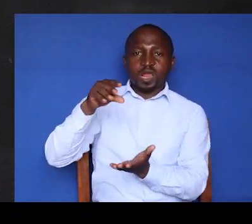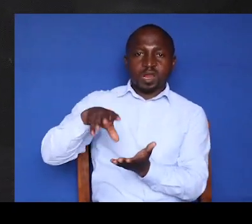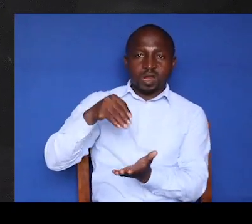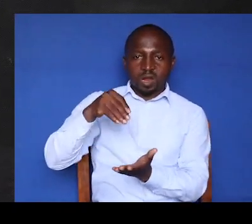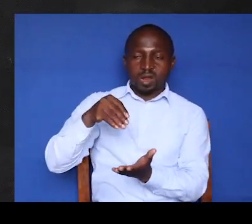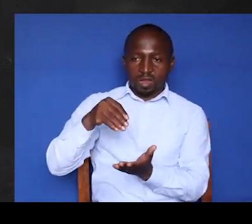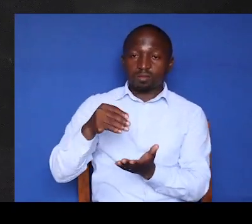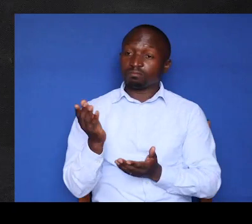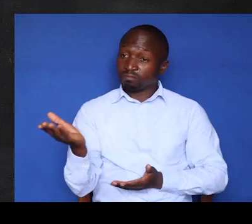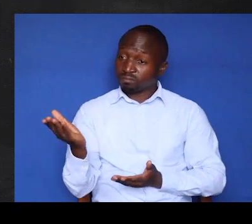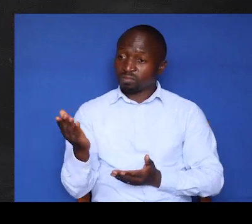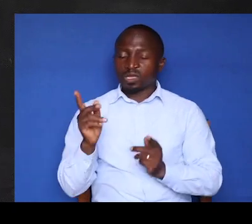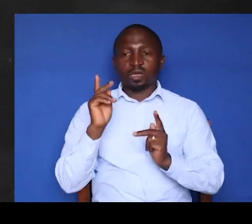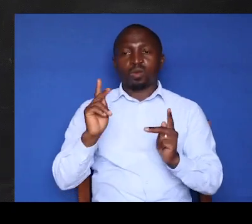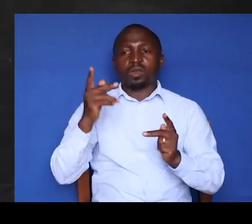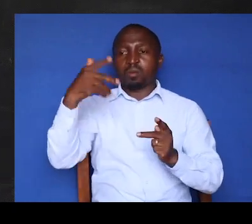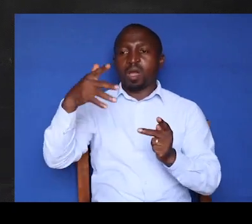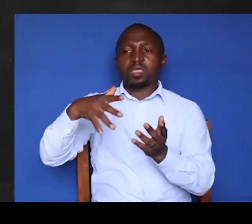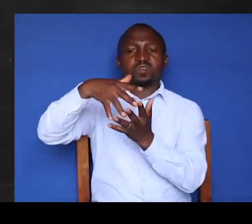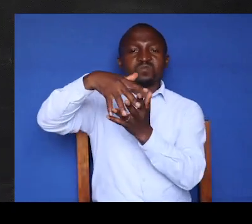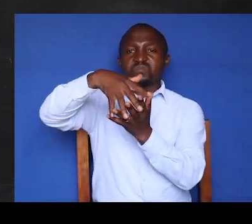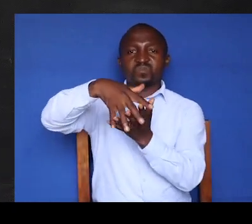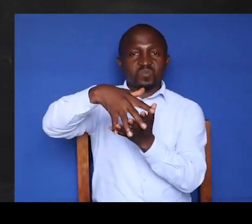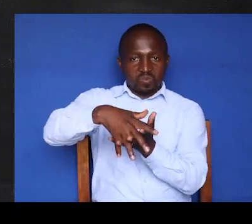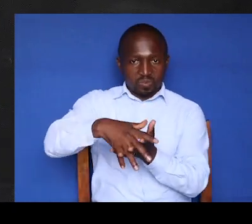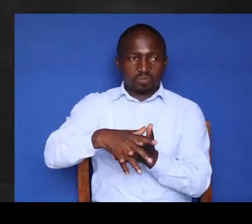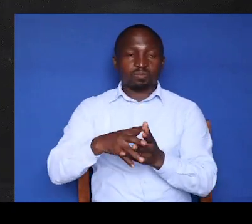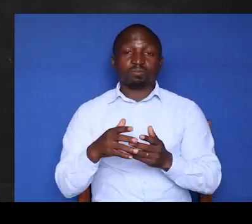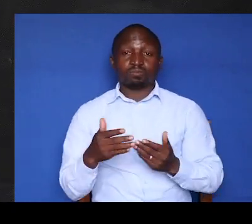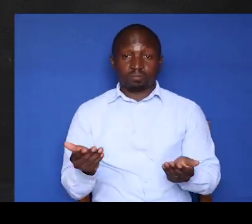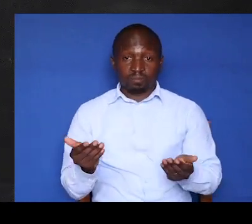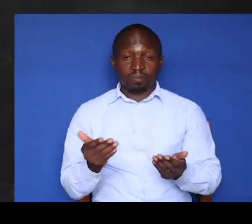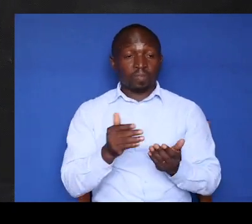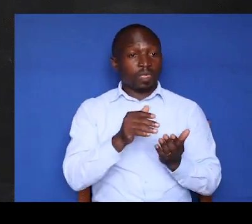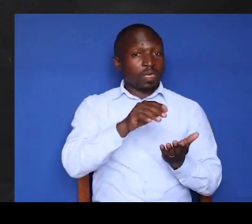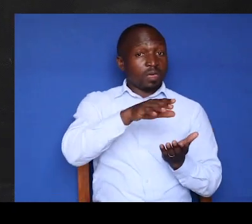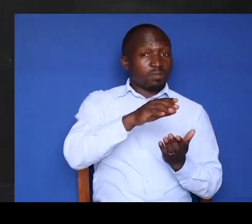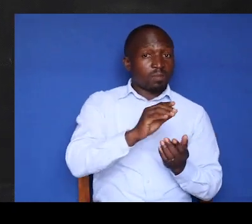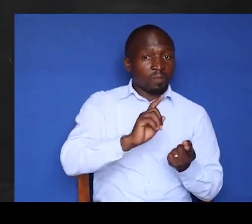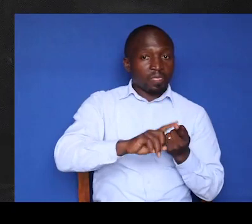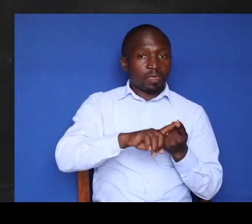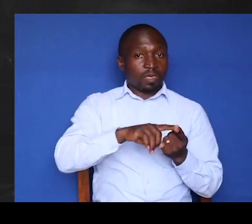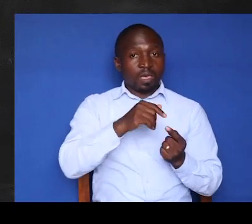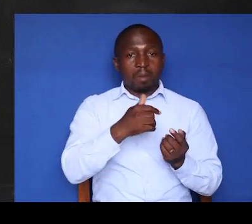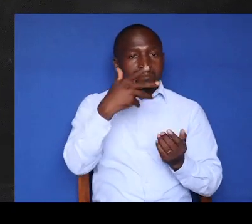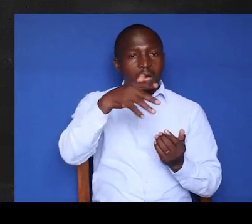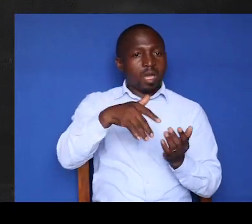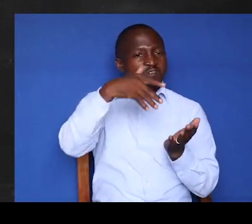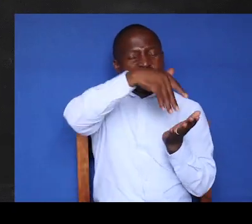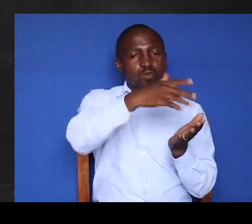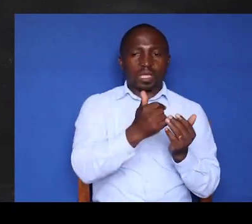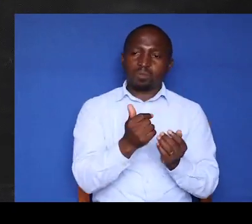soil naturally permeable, while clay soil naturally impermeable. Clay impermeable by having much